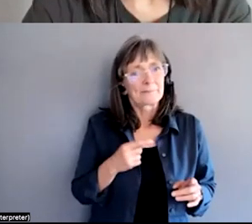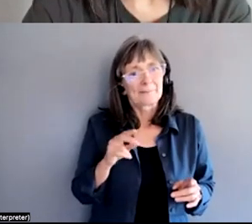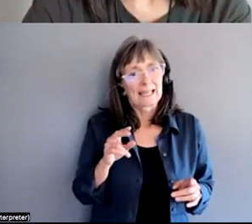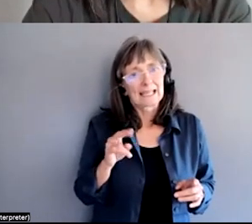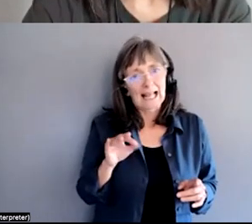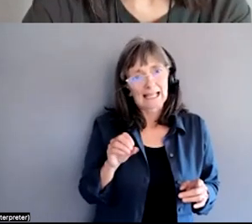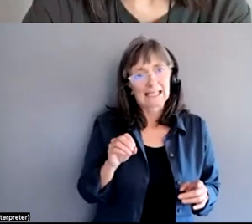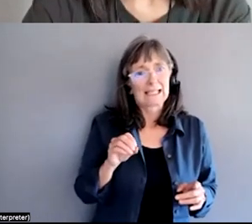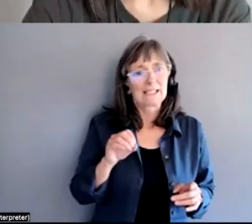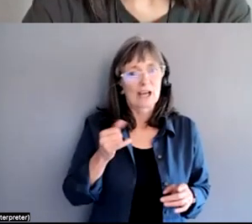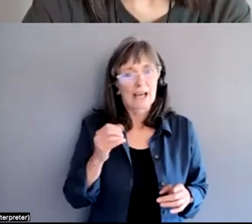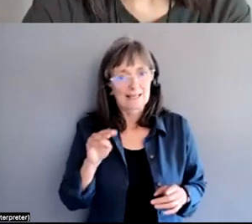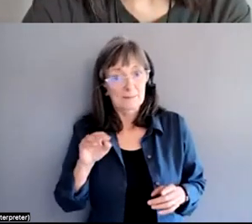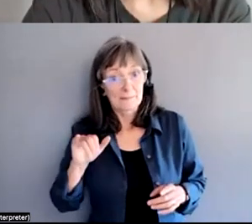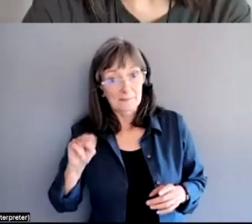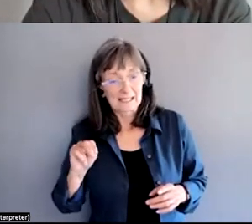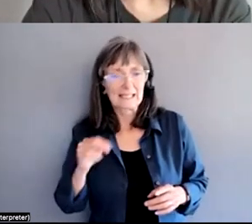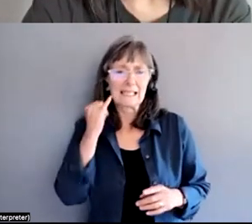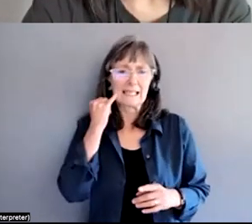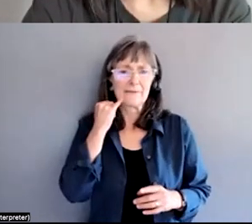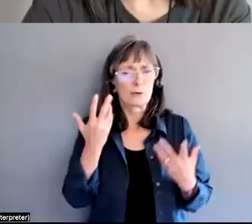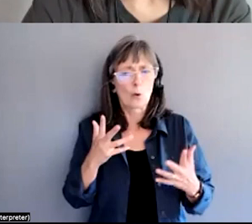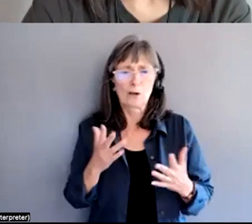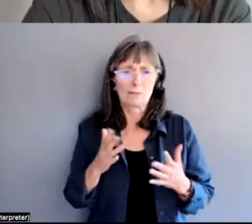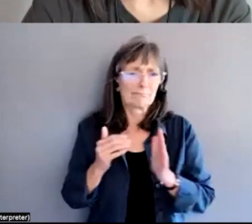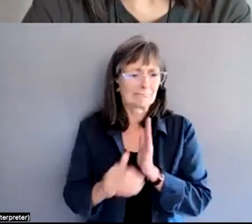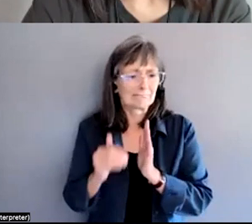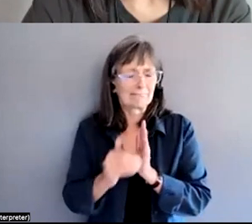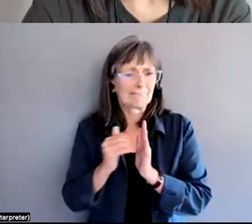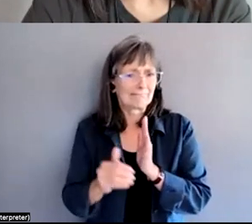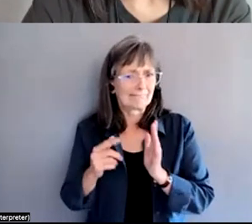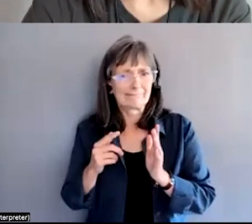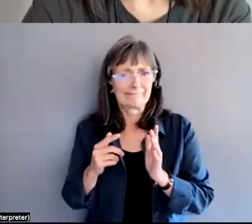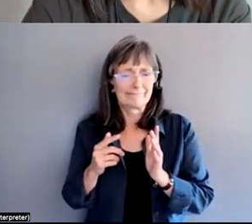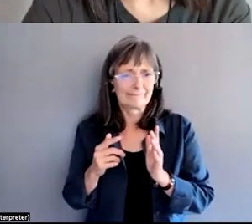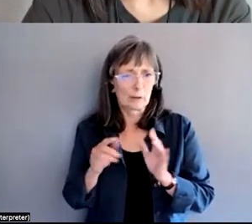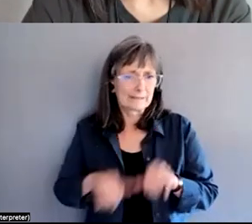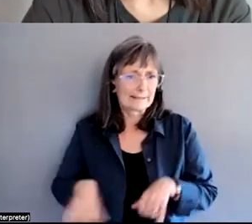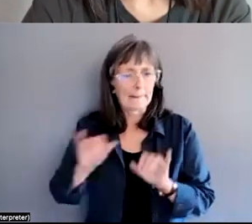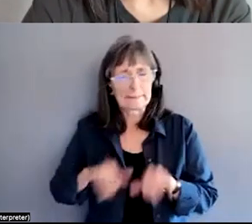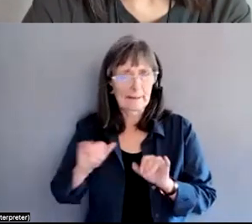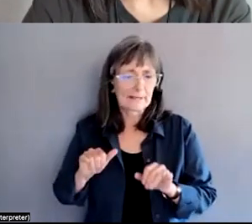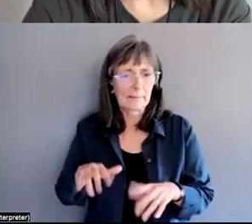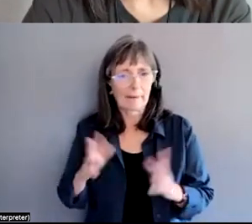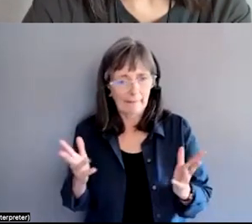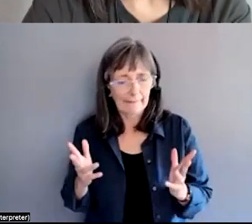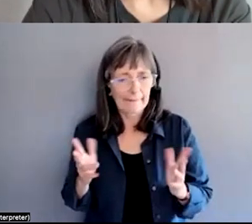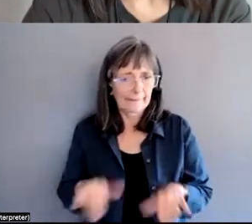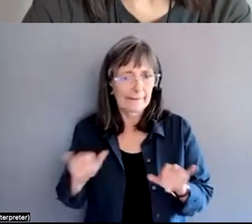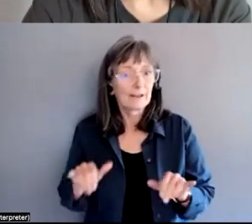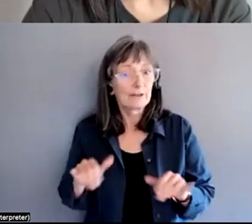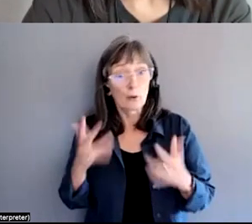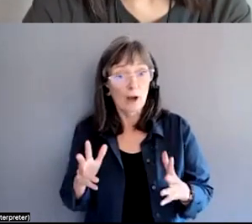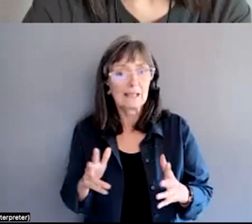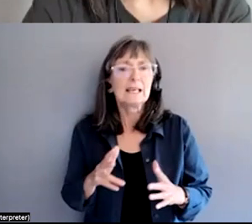avoid tropes and, you know, not repeating things that have already been done, it's essential to kind of pull out maybe a smaller piece of